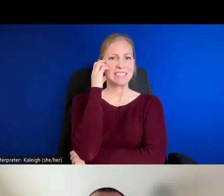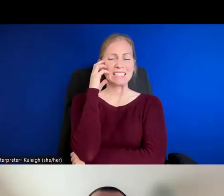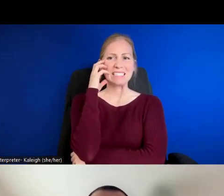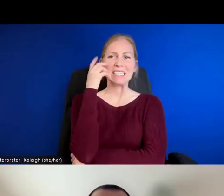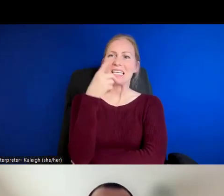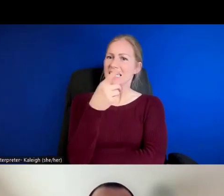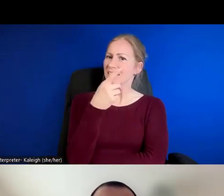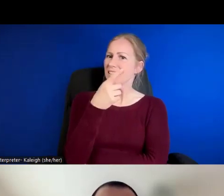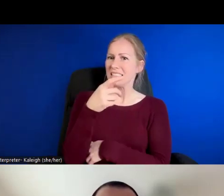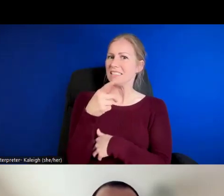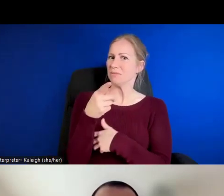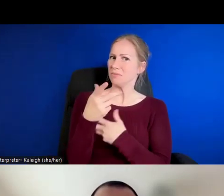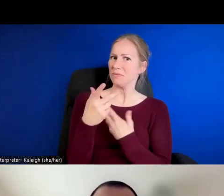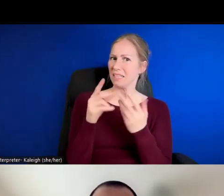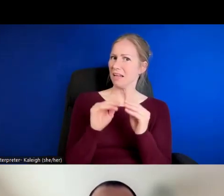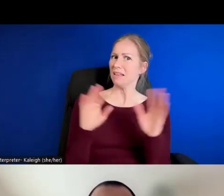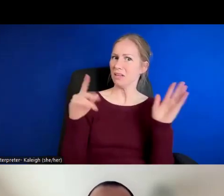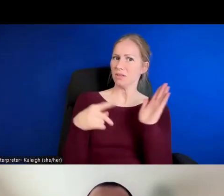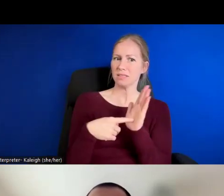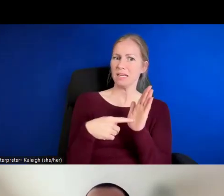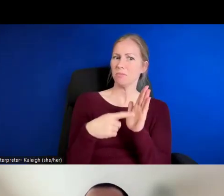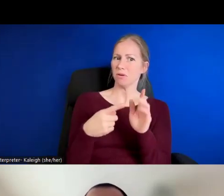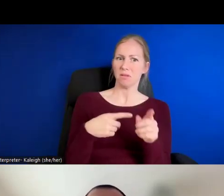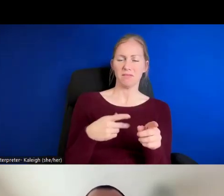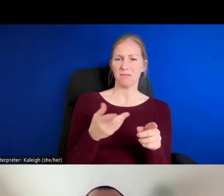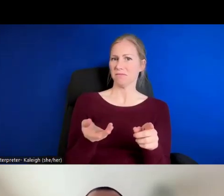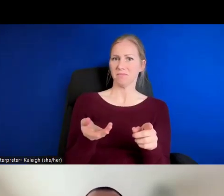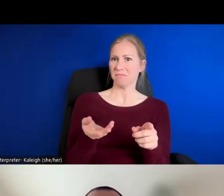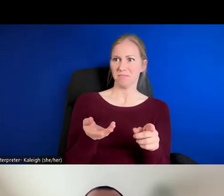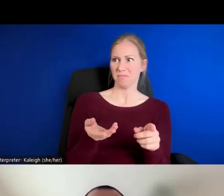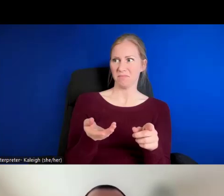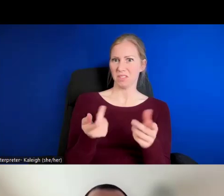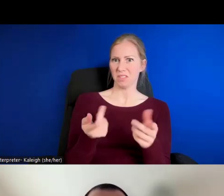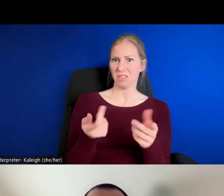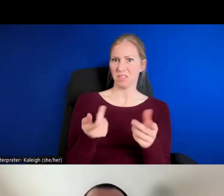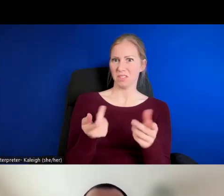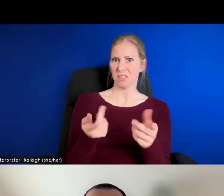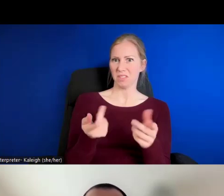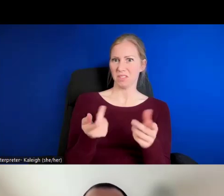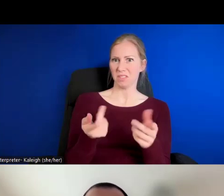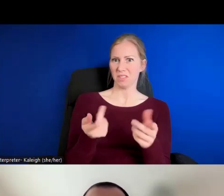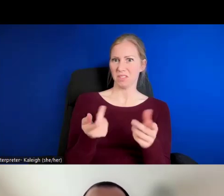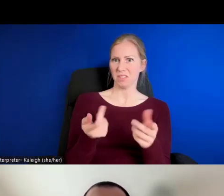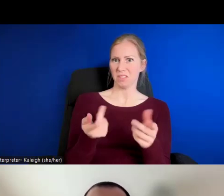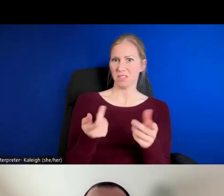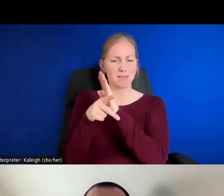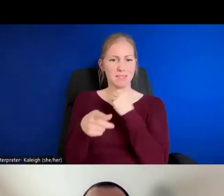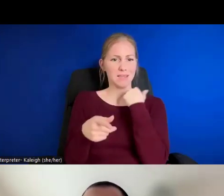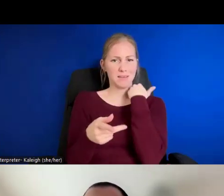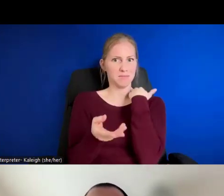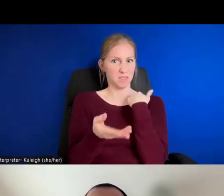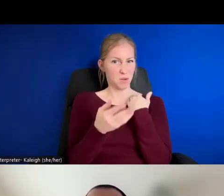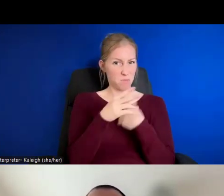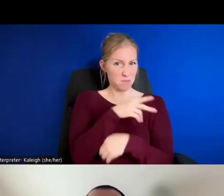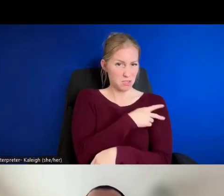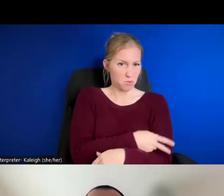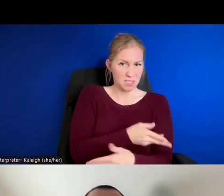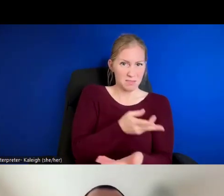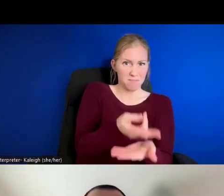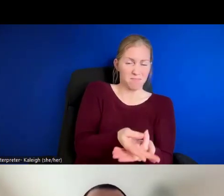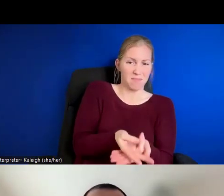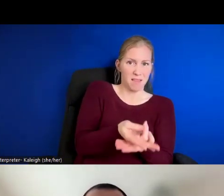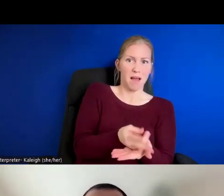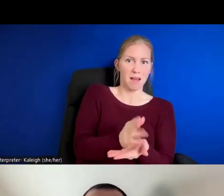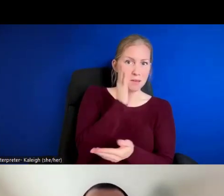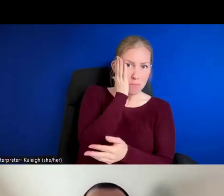stark examples than one of somebody who was just lying in their bed being deemed to